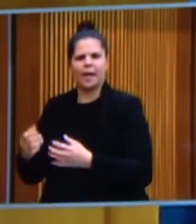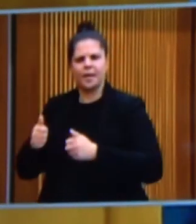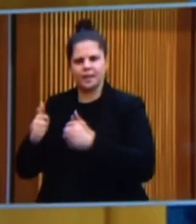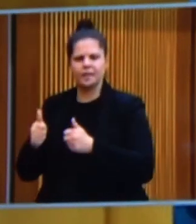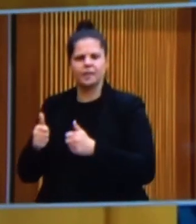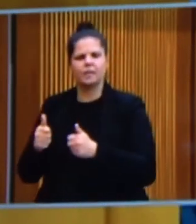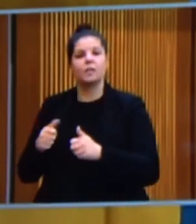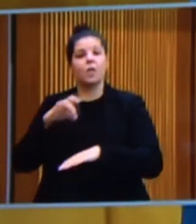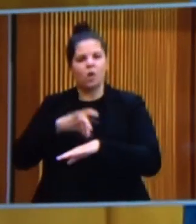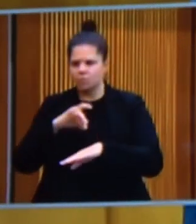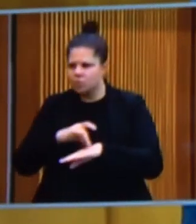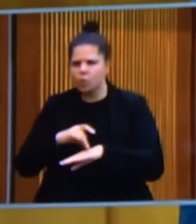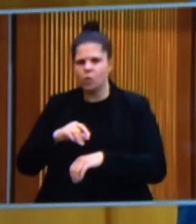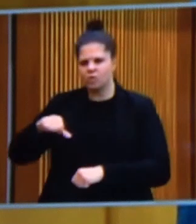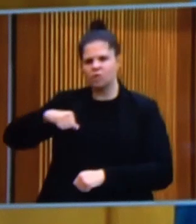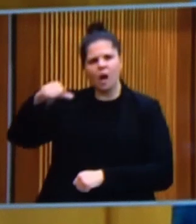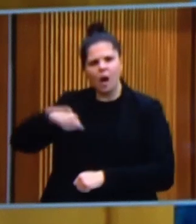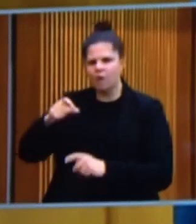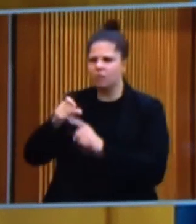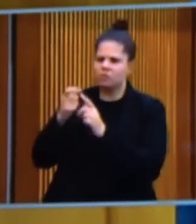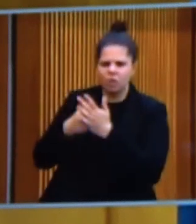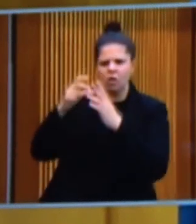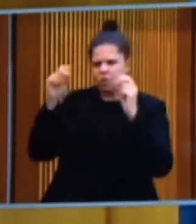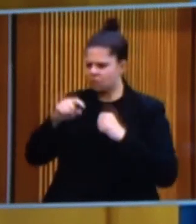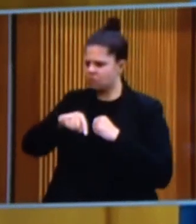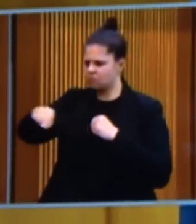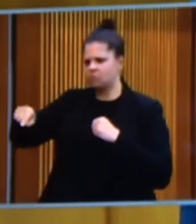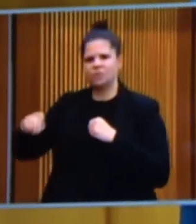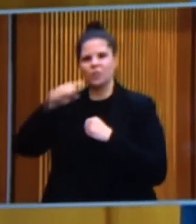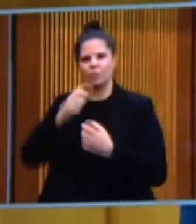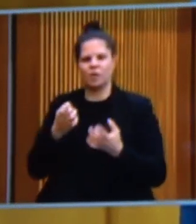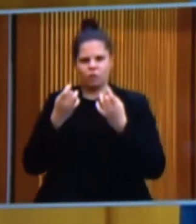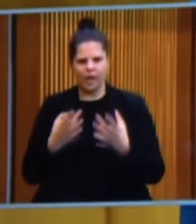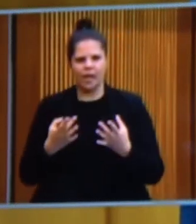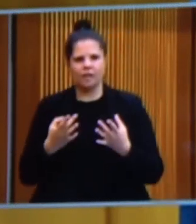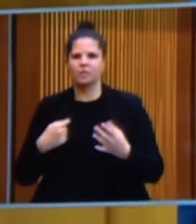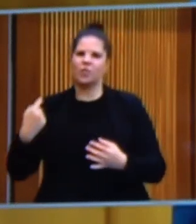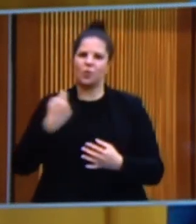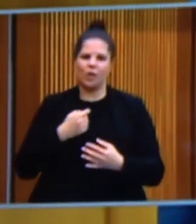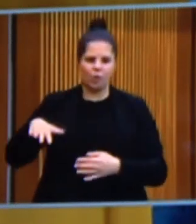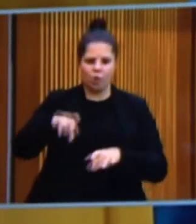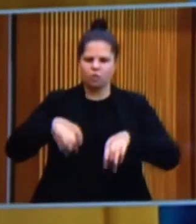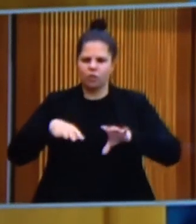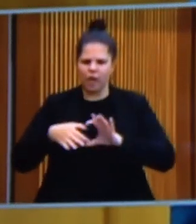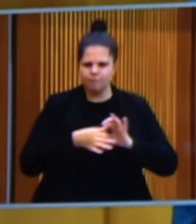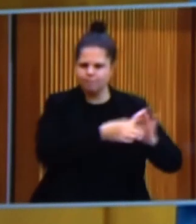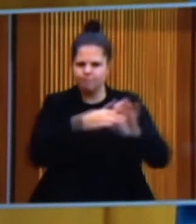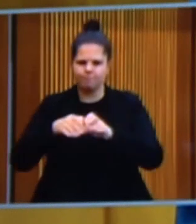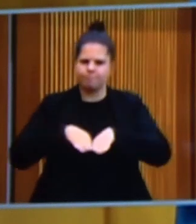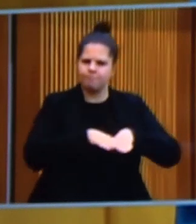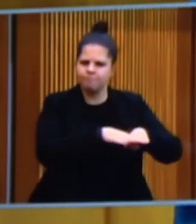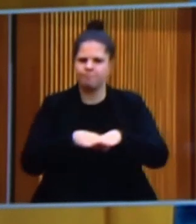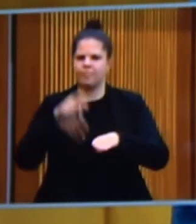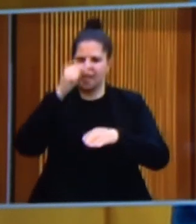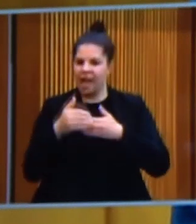will be available and their staff will be available to participate fully in our national response and to